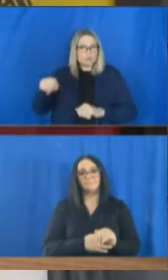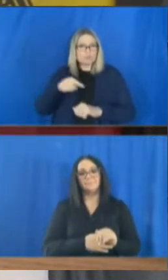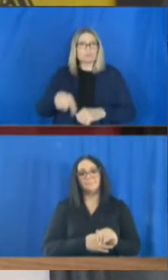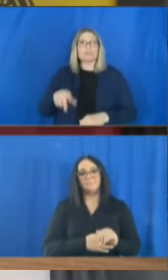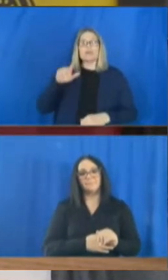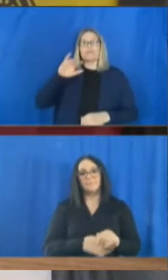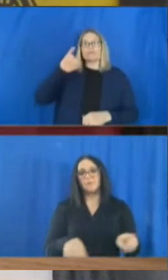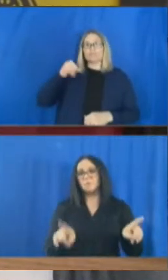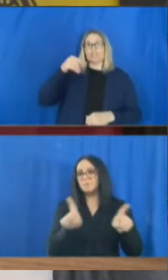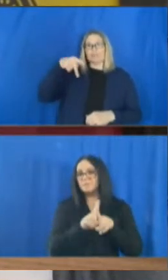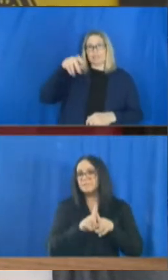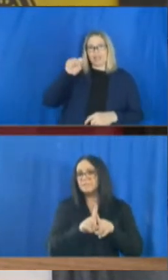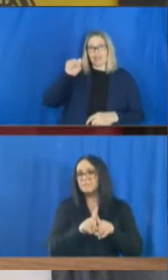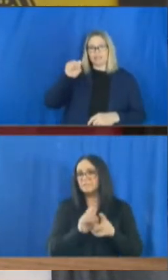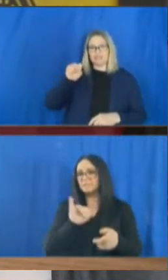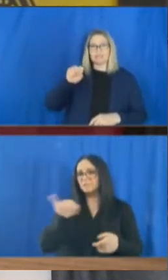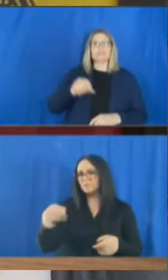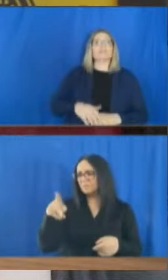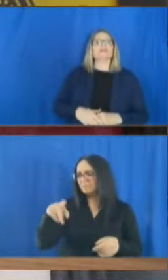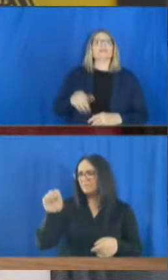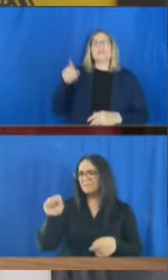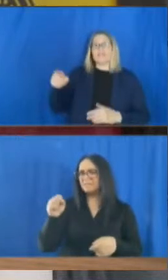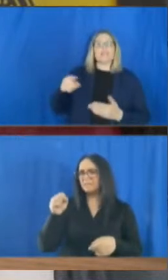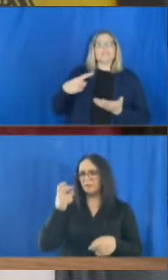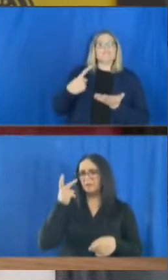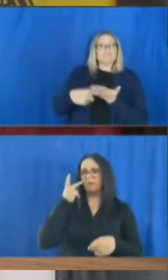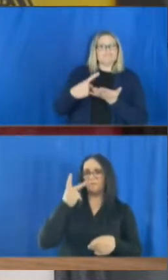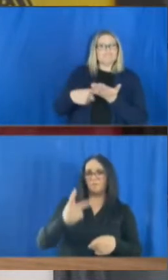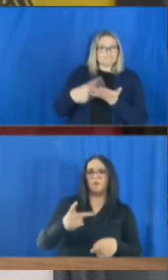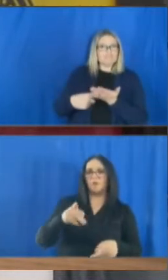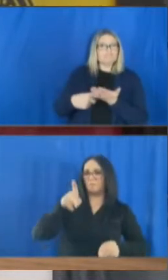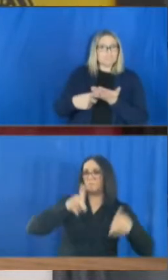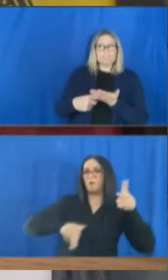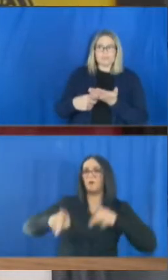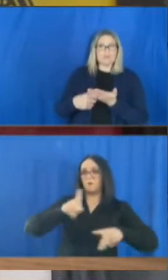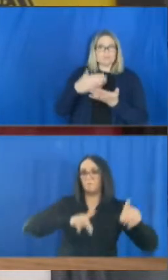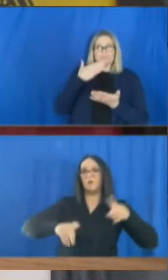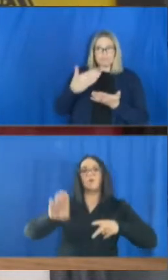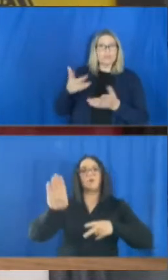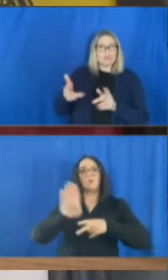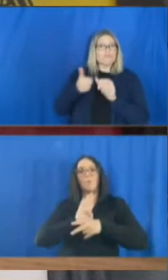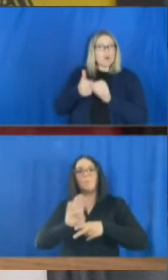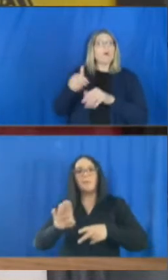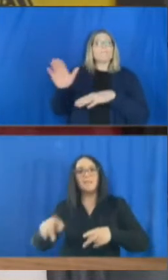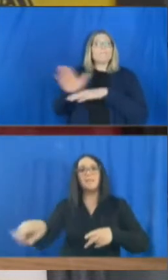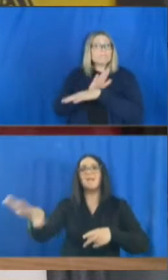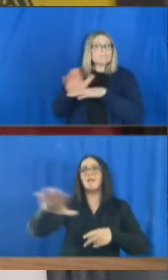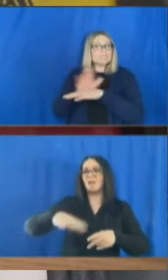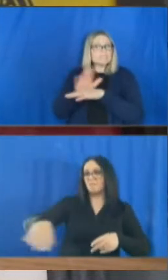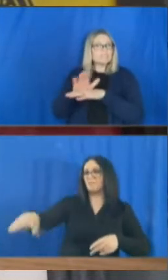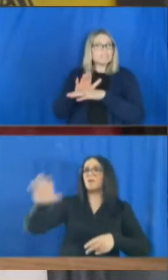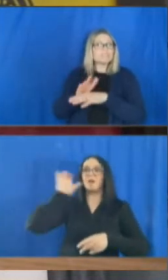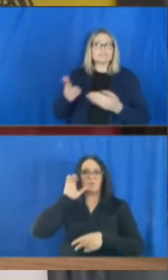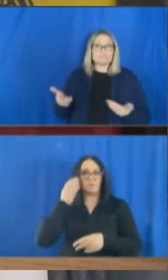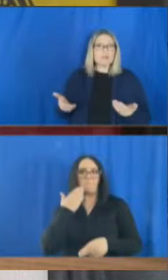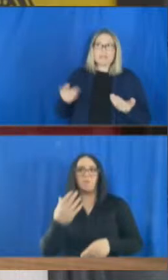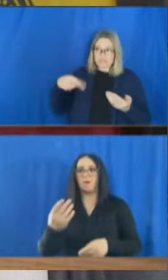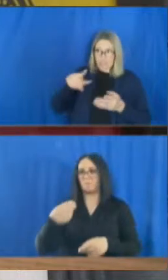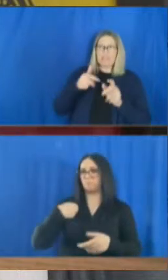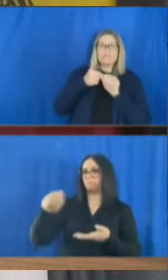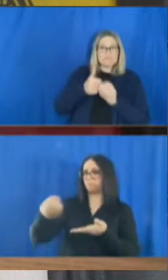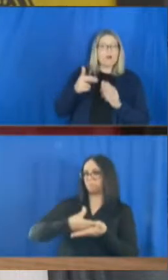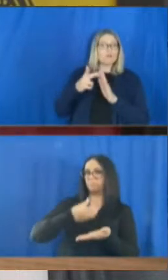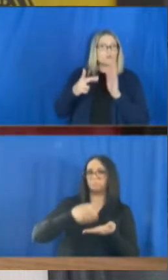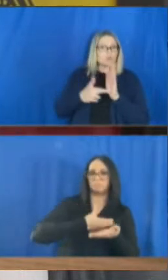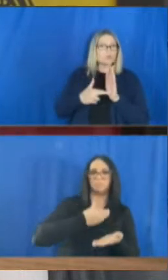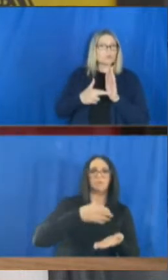gave. And so we have to continue on that same path to continue to see the outcomes that we want to see with respect